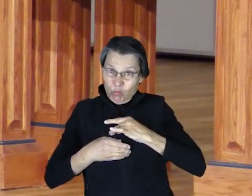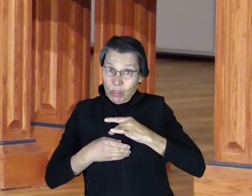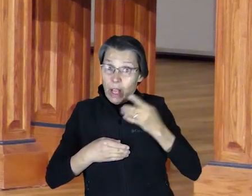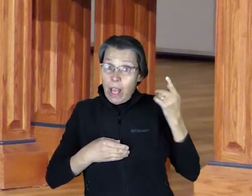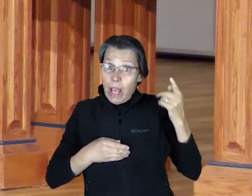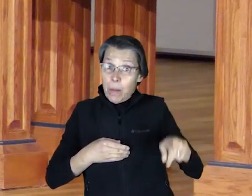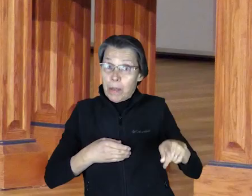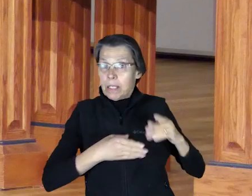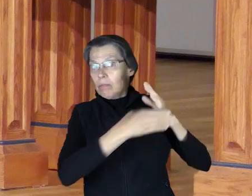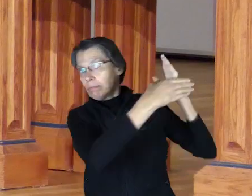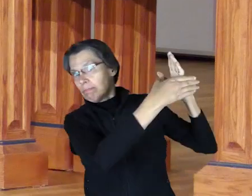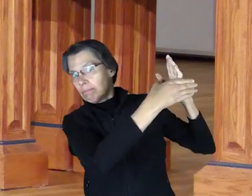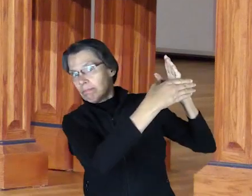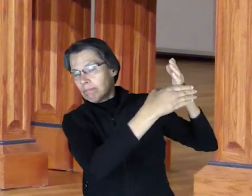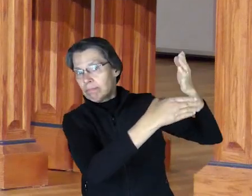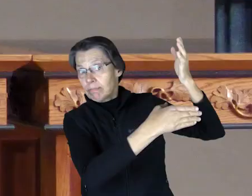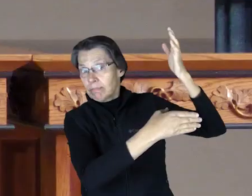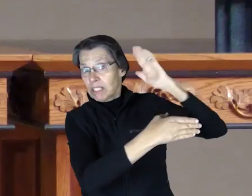for us.